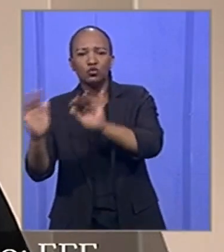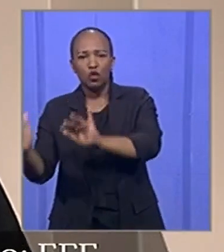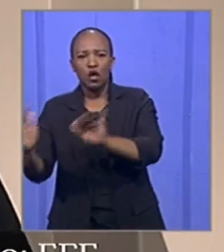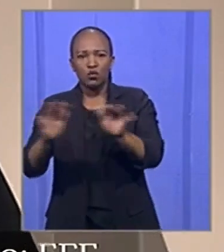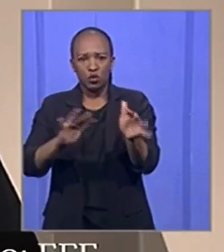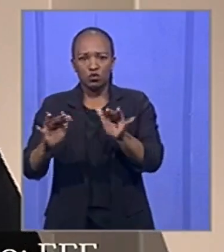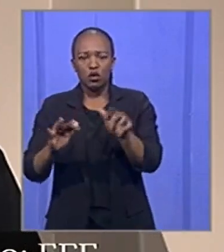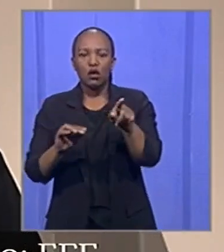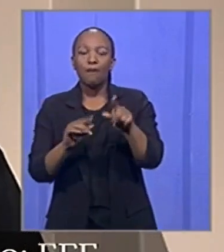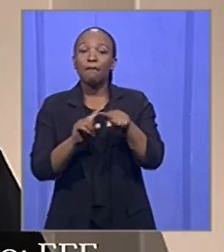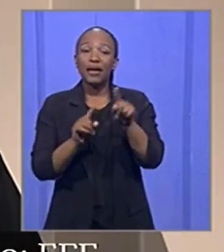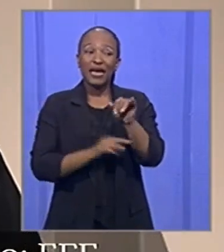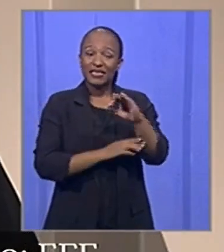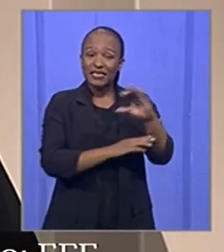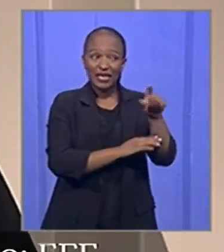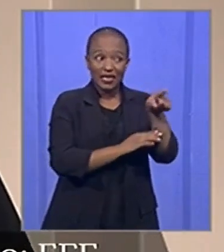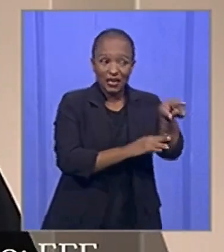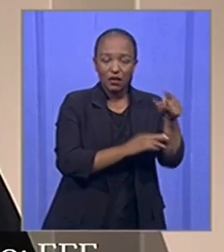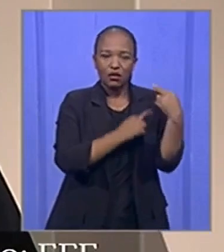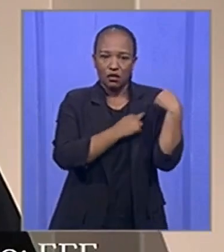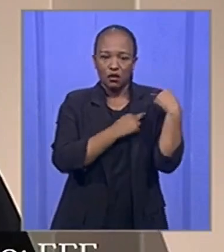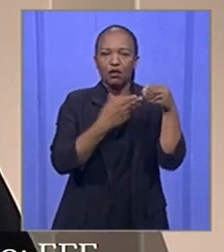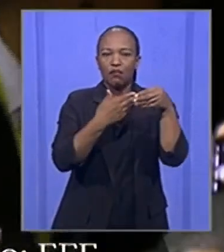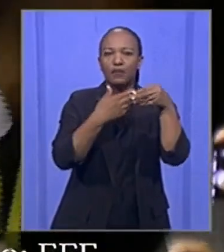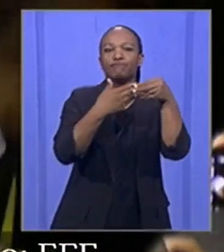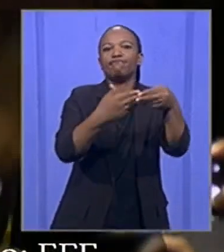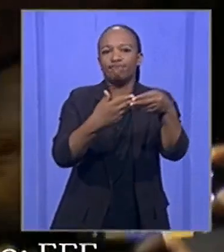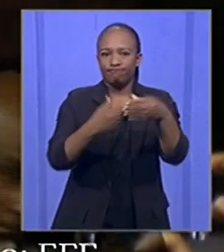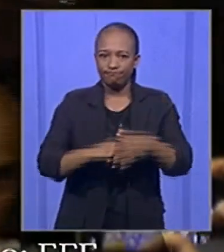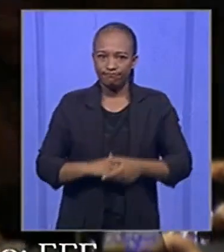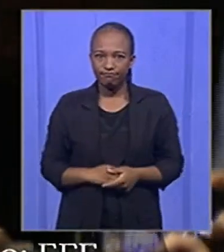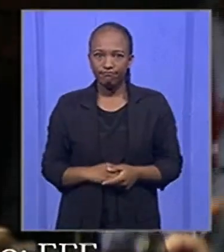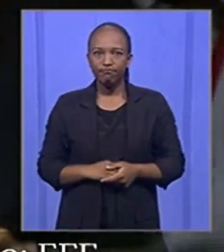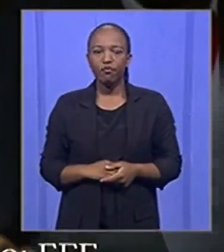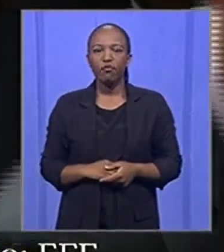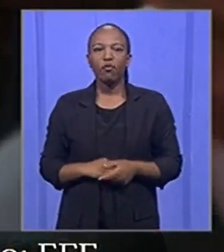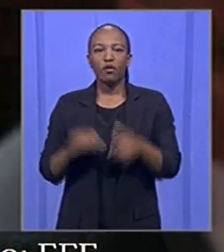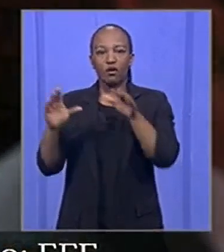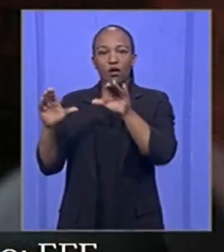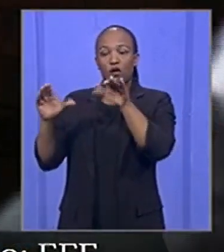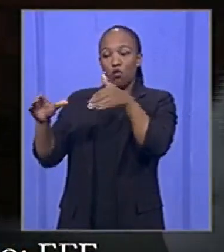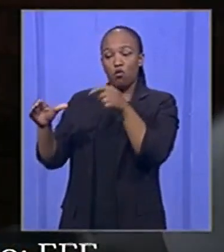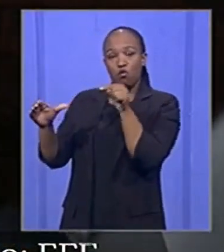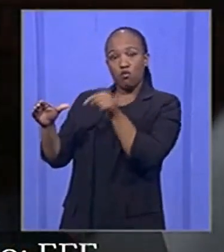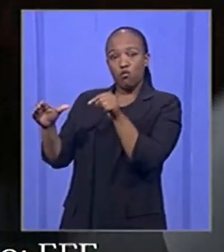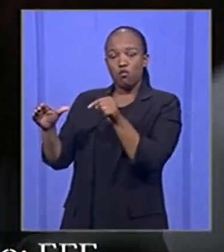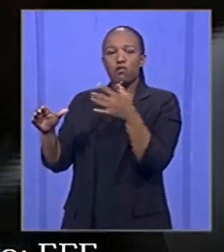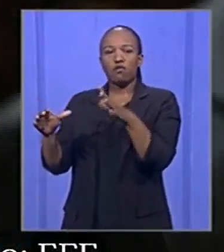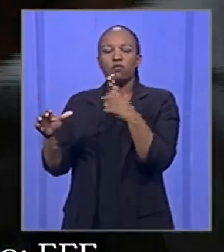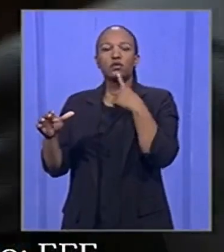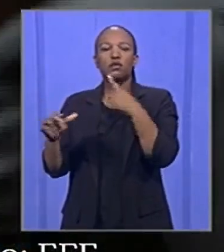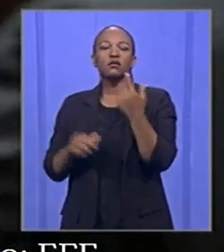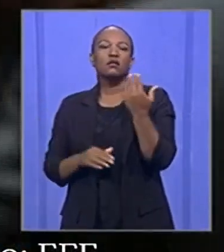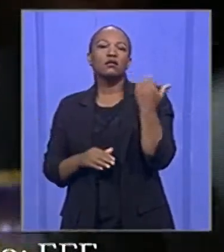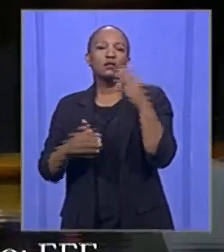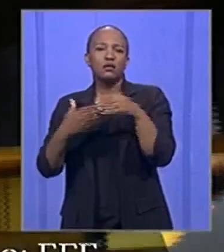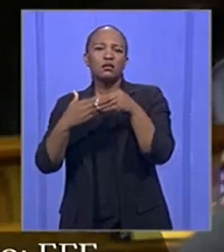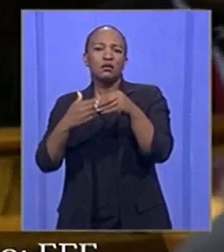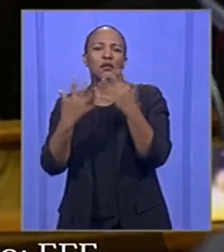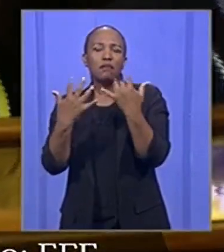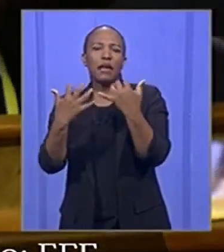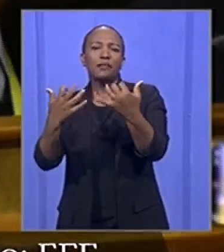lead in terms of conducting voter education. Mokga o ile wa boela wa bua ka ho tshwarwa a motsamaisi wa mehleng wa dipuisano